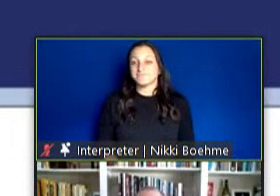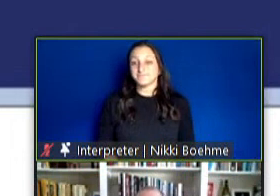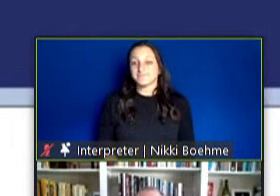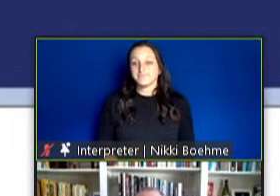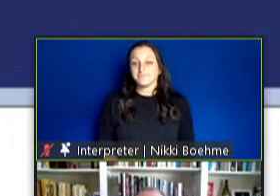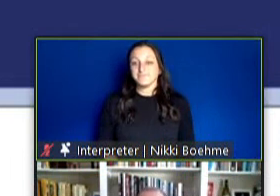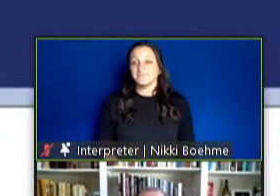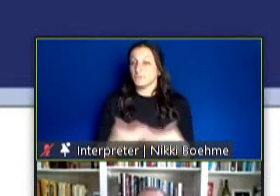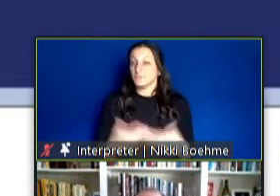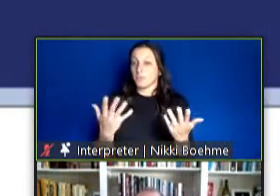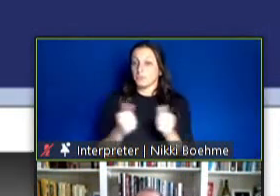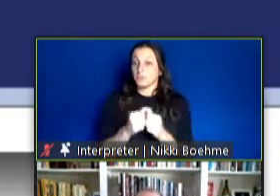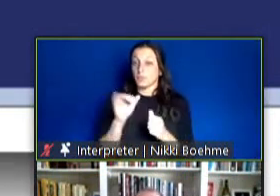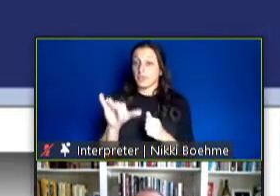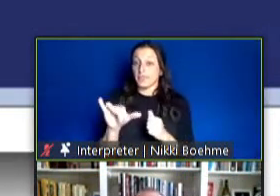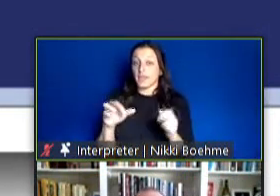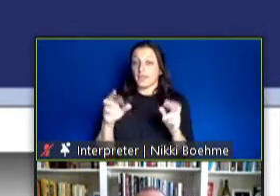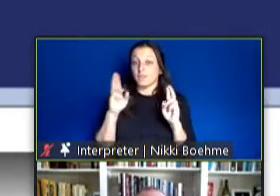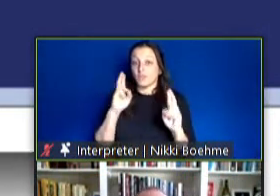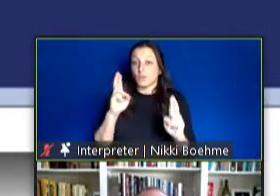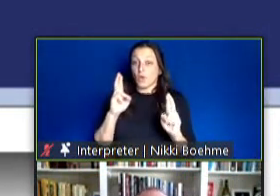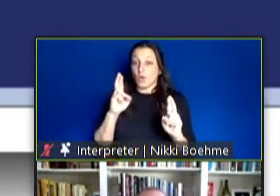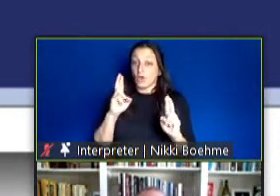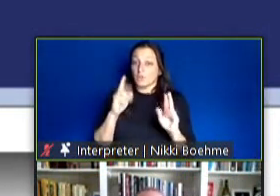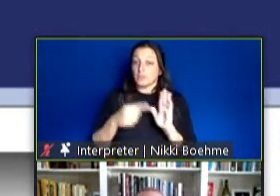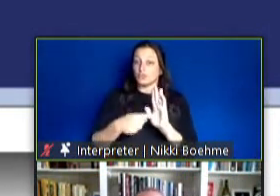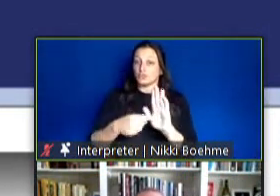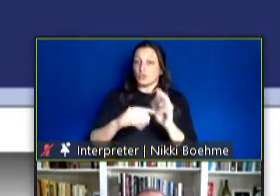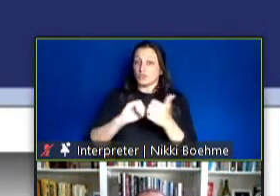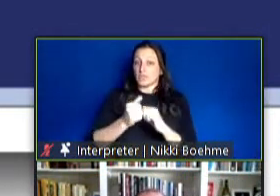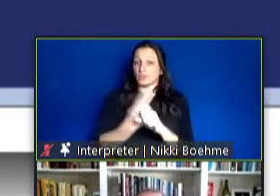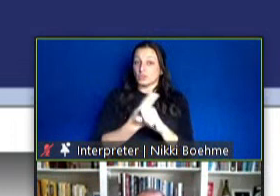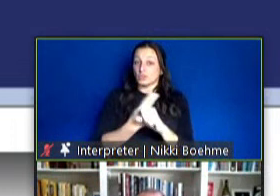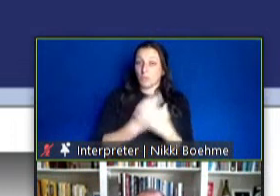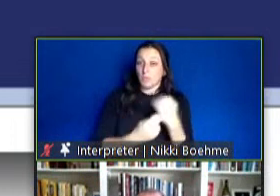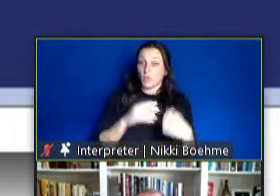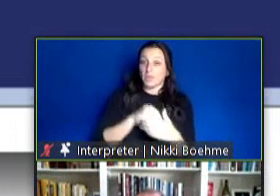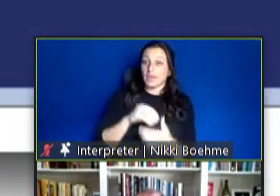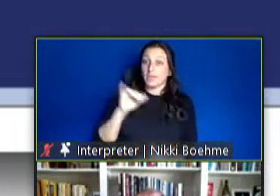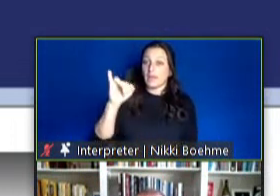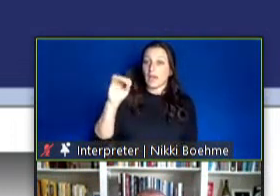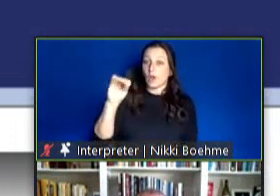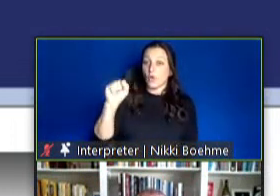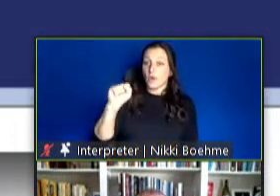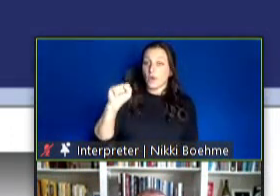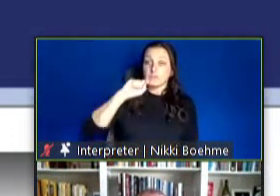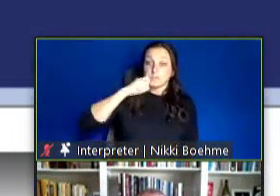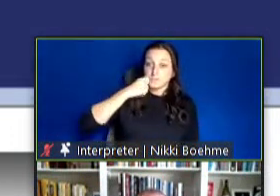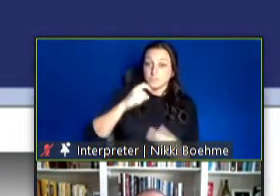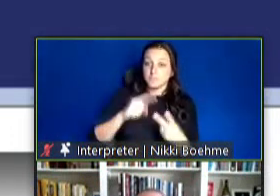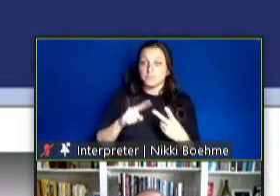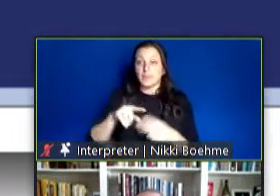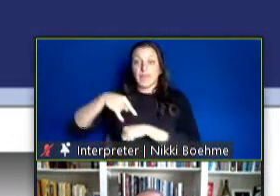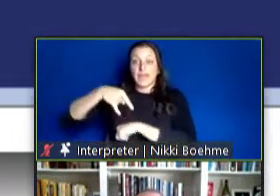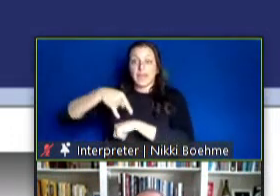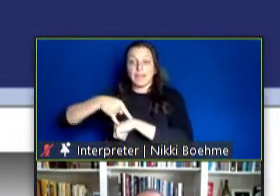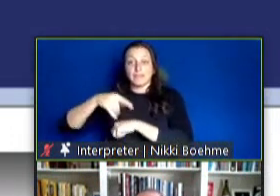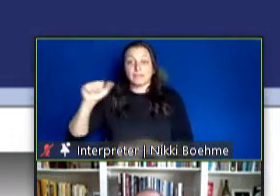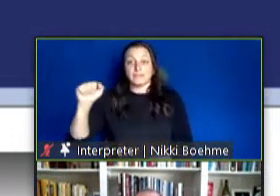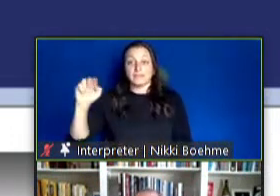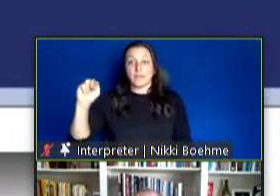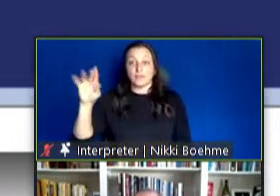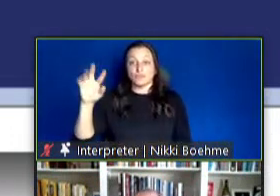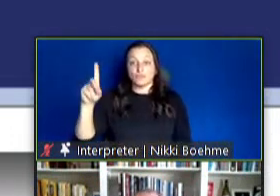So with that, hopefully shed some light on the new functionality, both from iOS and Android users. And with that, I believe I'll pass it